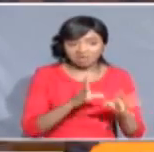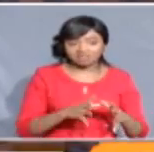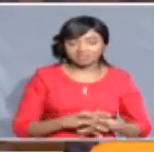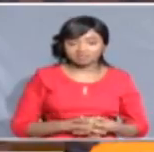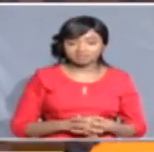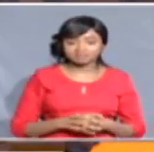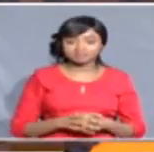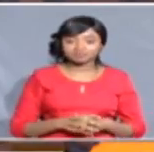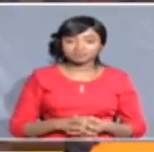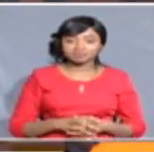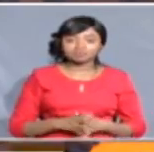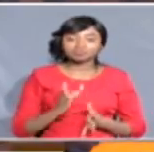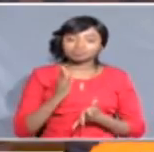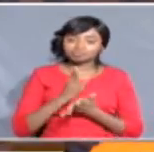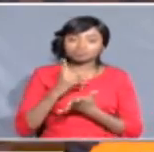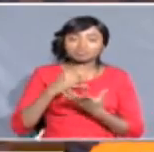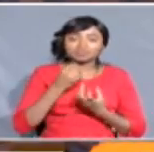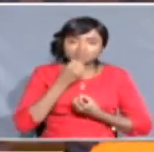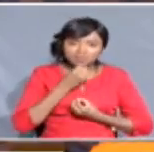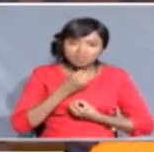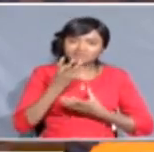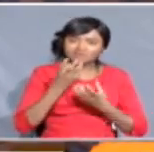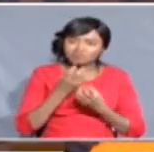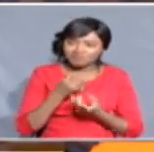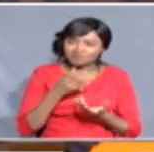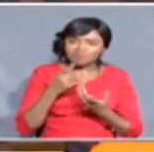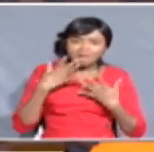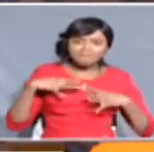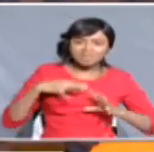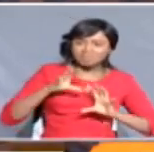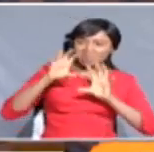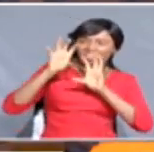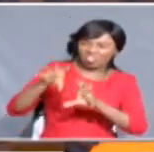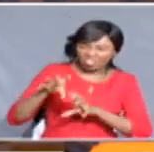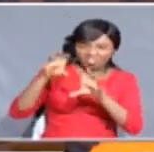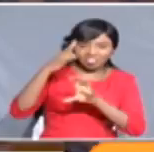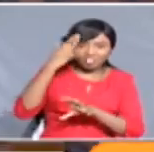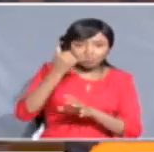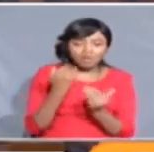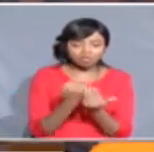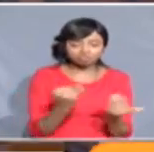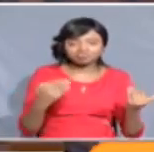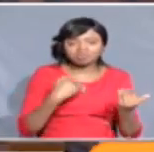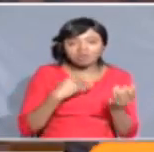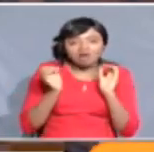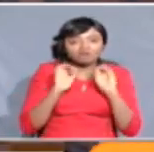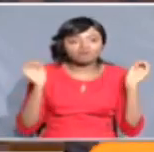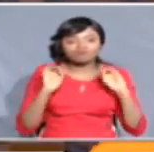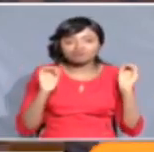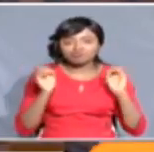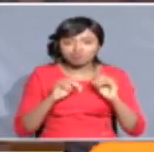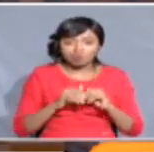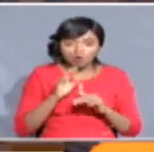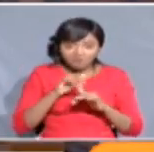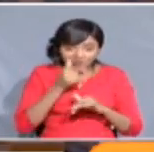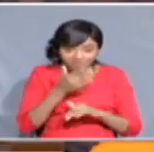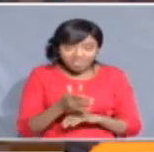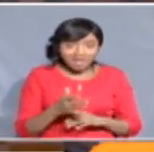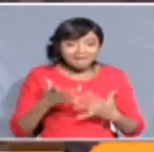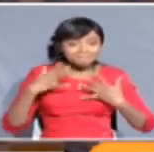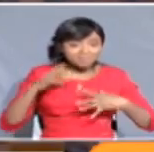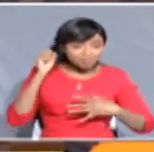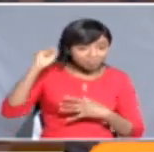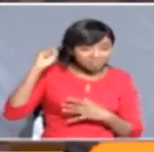up on being mocked for being childless. So low was this blow that her political opponents used it to discredit